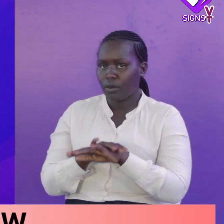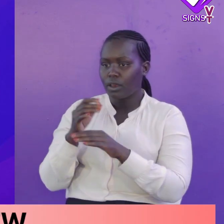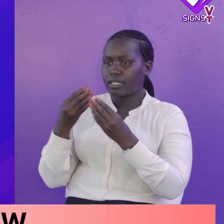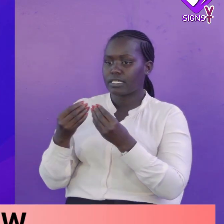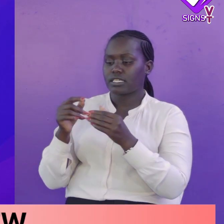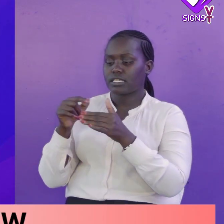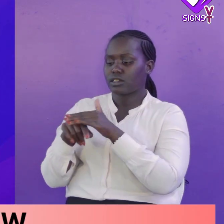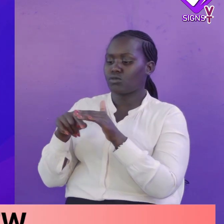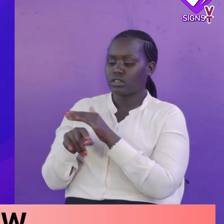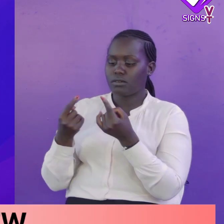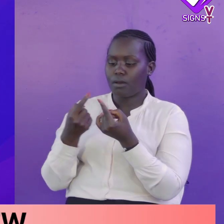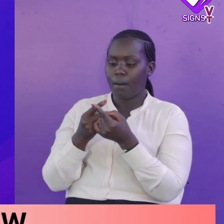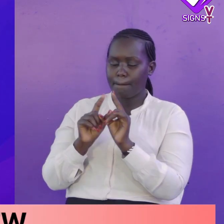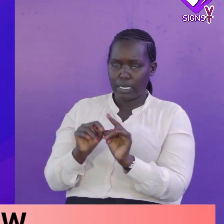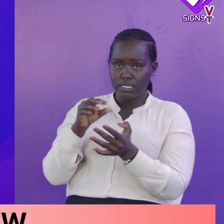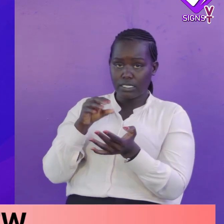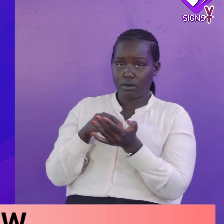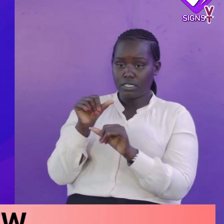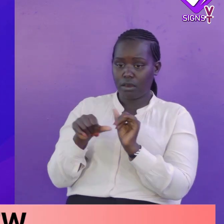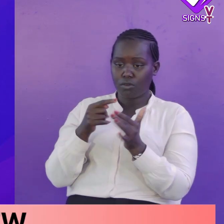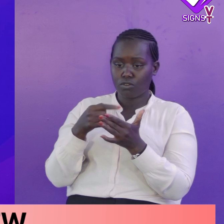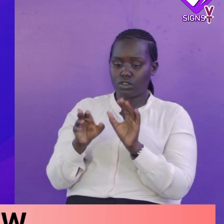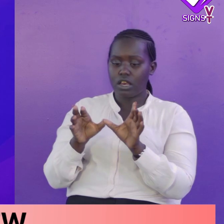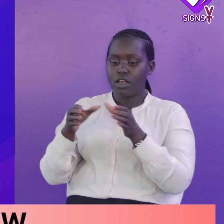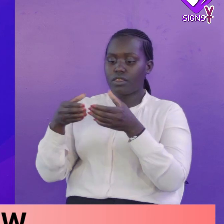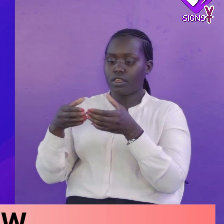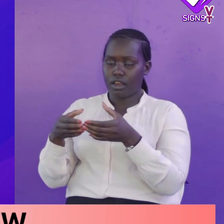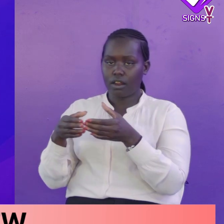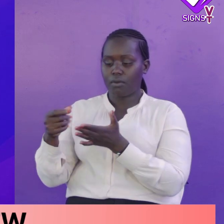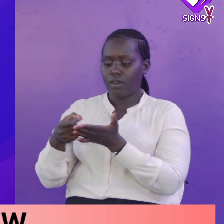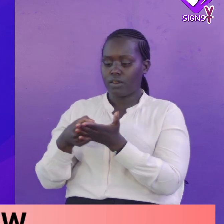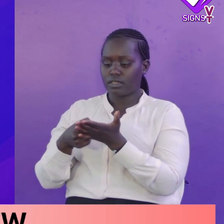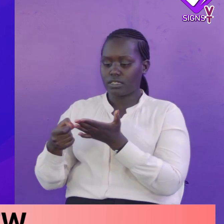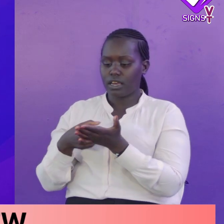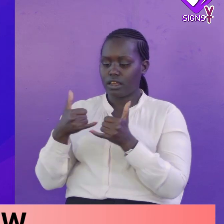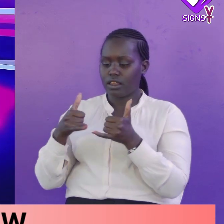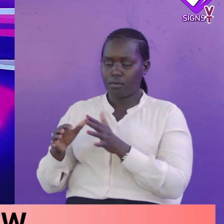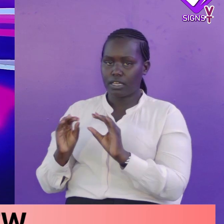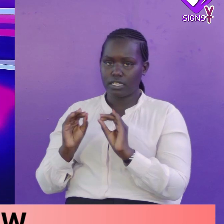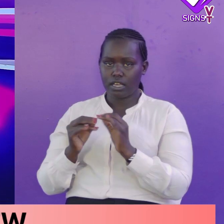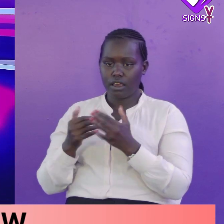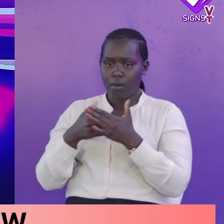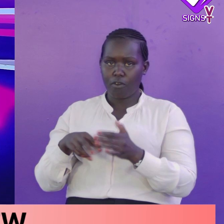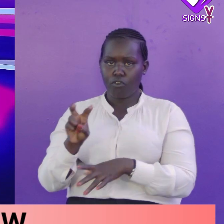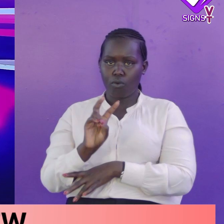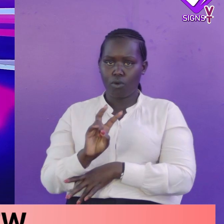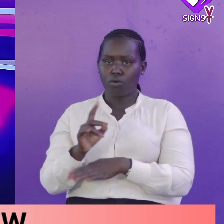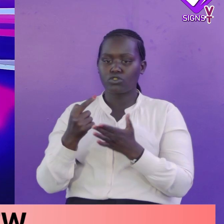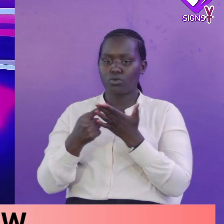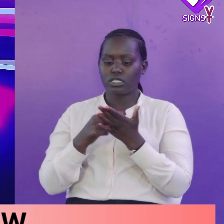but it is the matter of the club didn't sign the players. Now, before we watch the highlights, let's talk